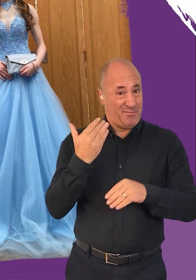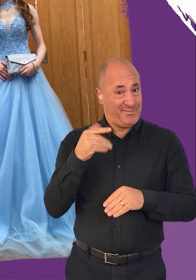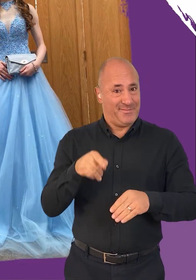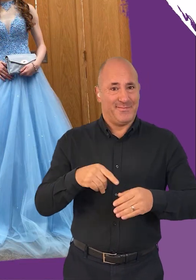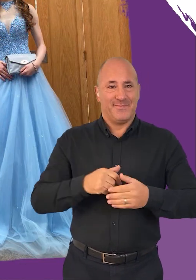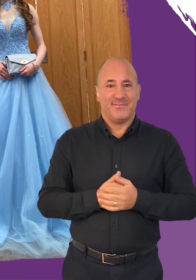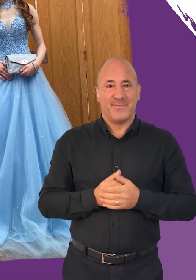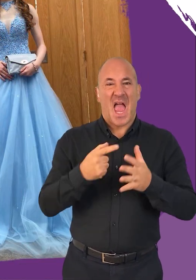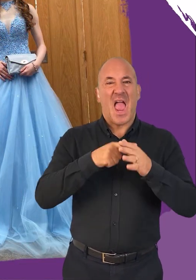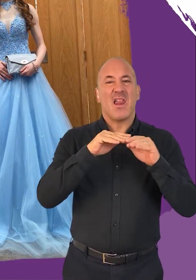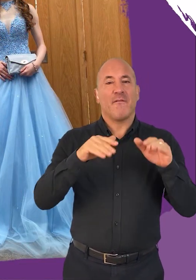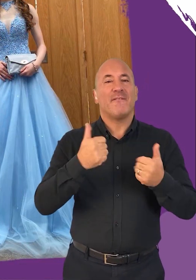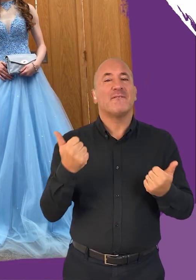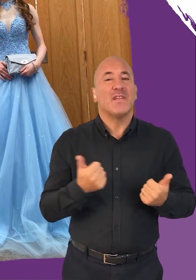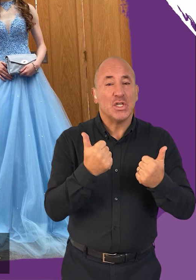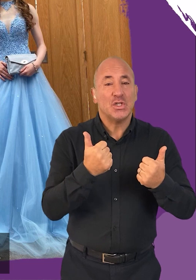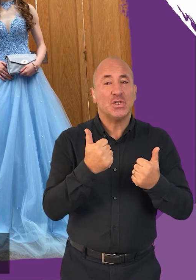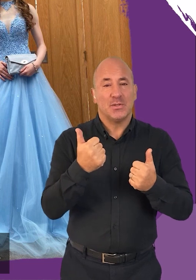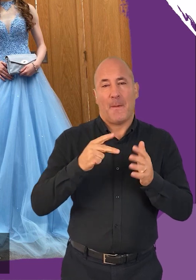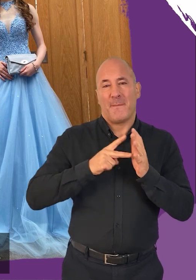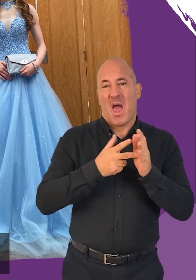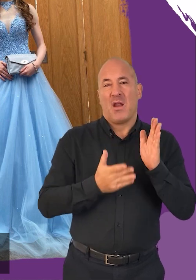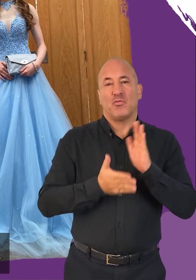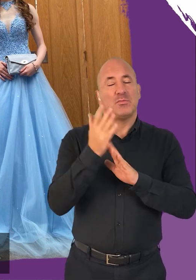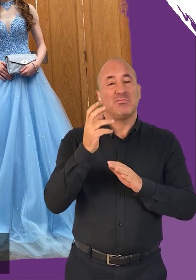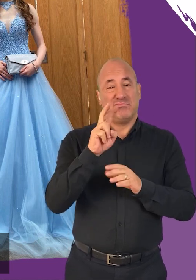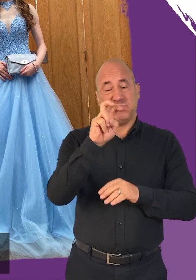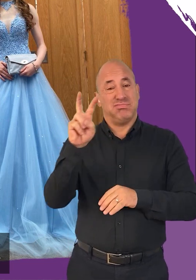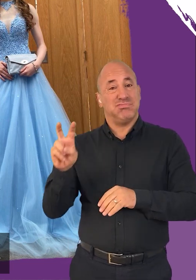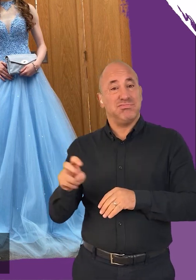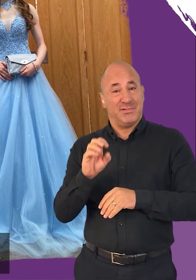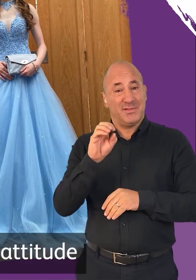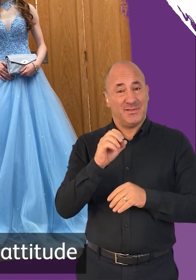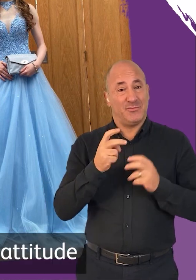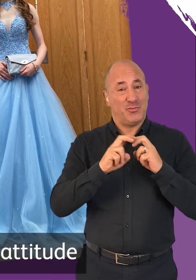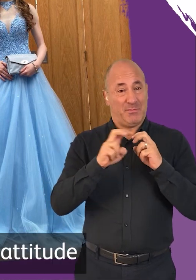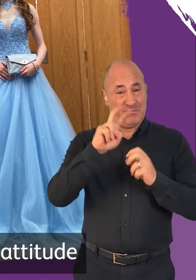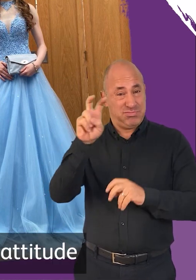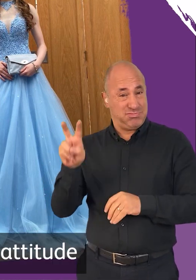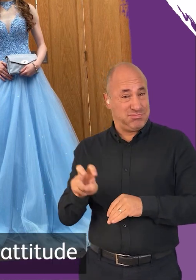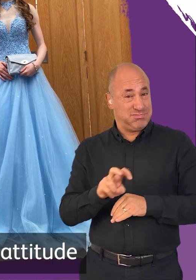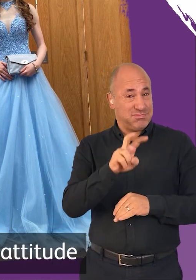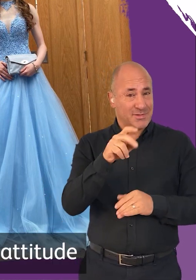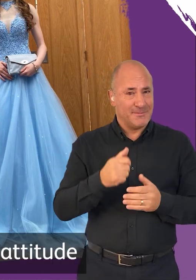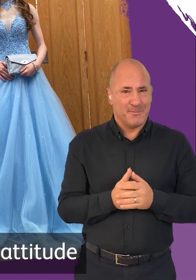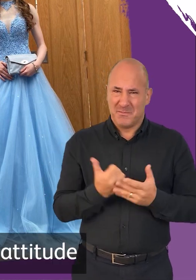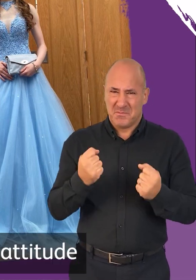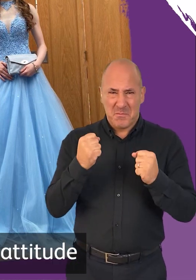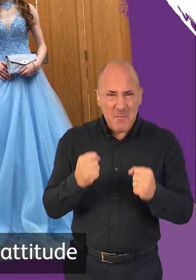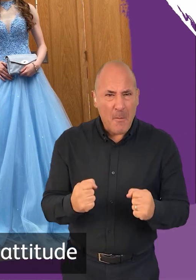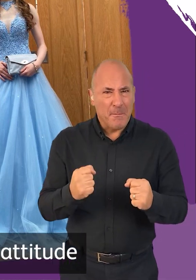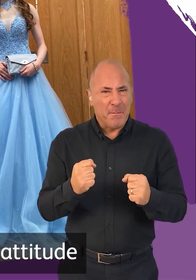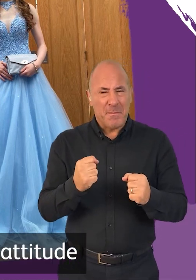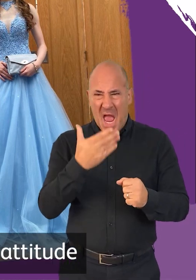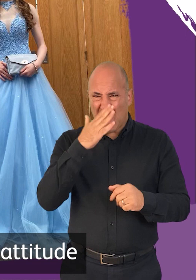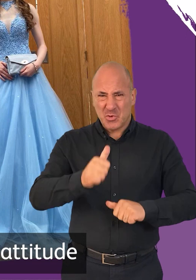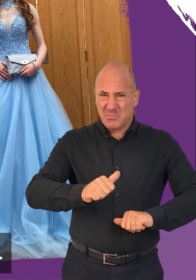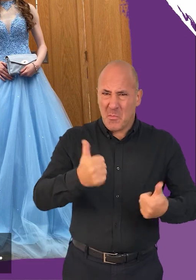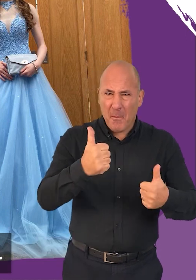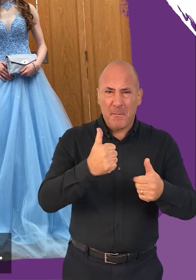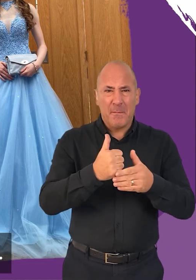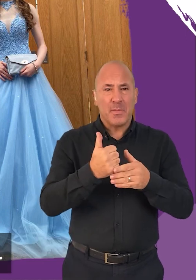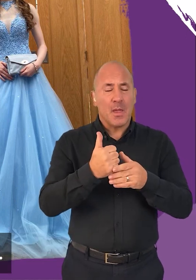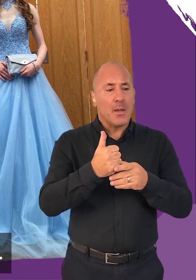form. After completing her A-levels, Ruby is planning an interrailing trip. She always shows determination, a positive